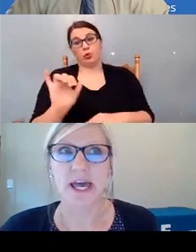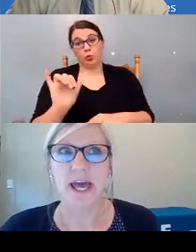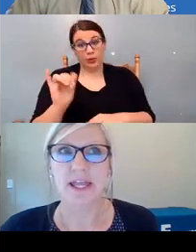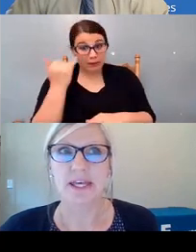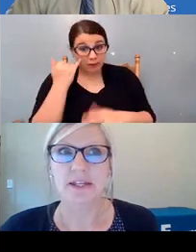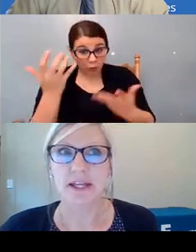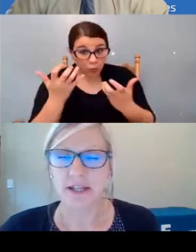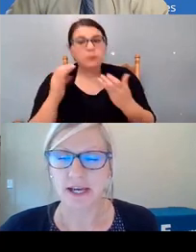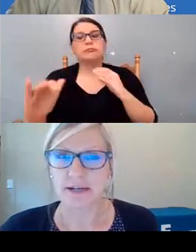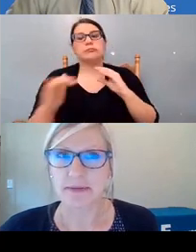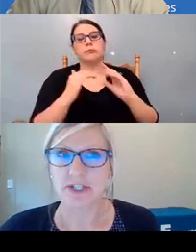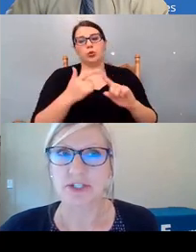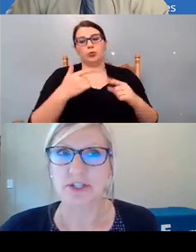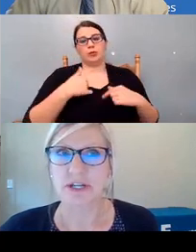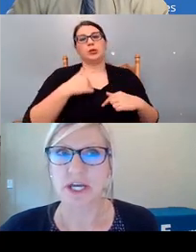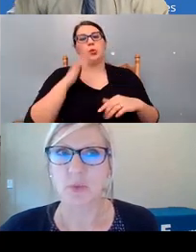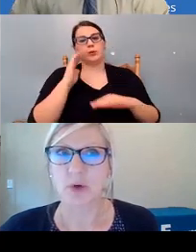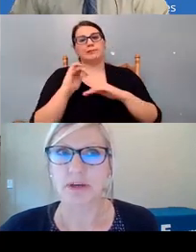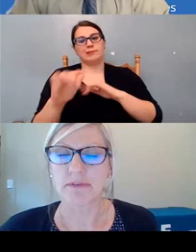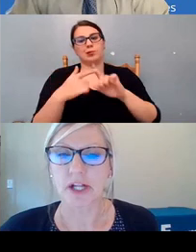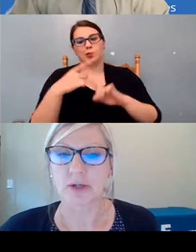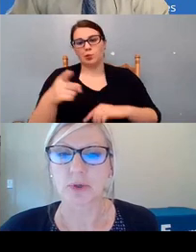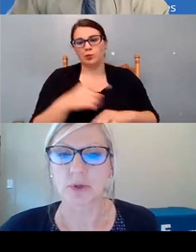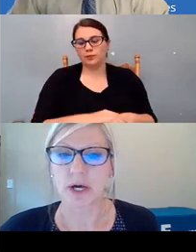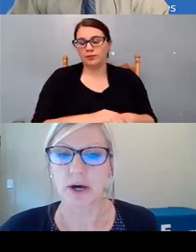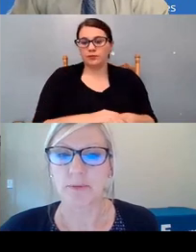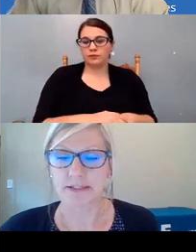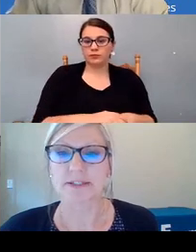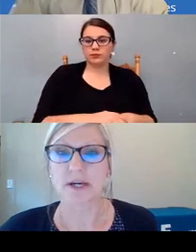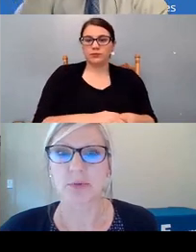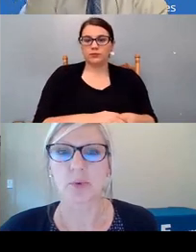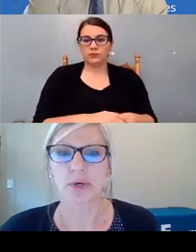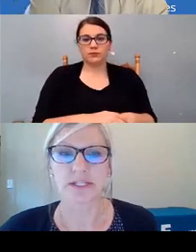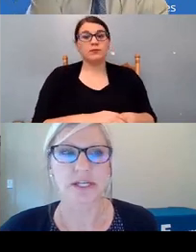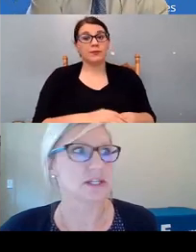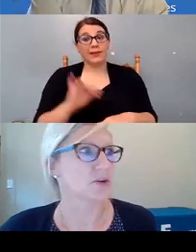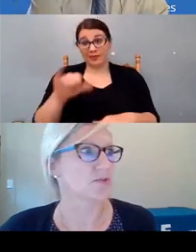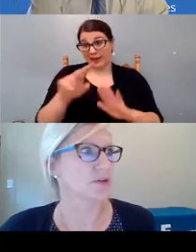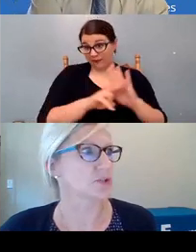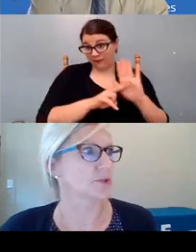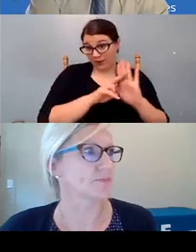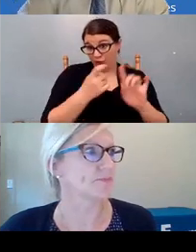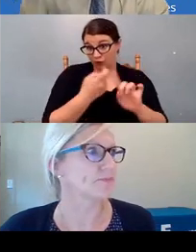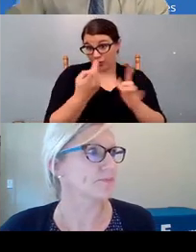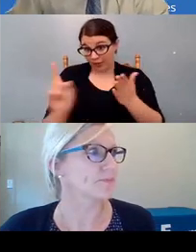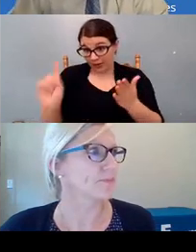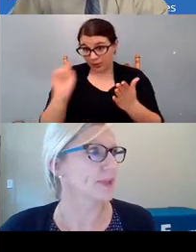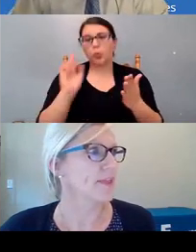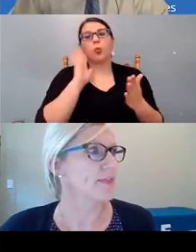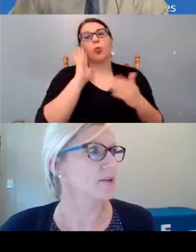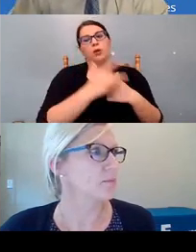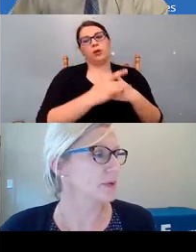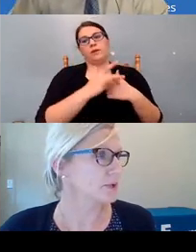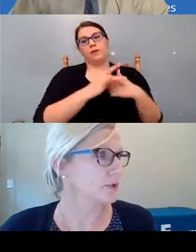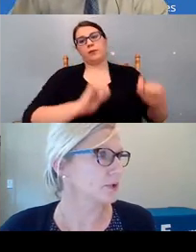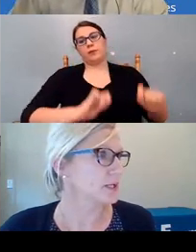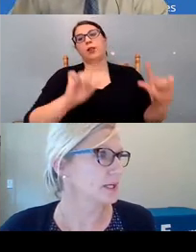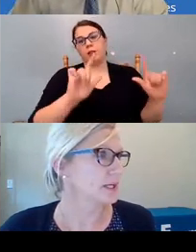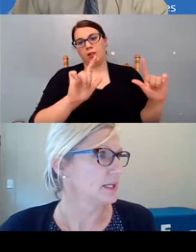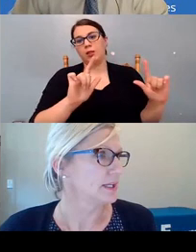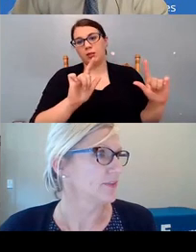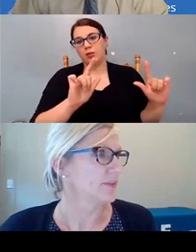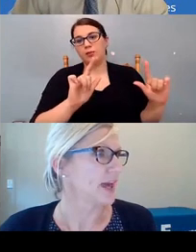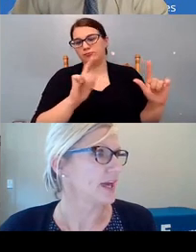that. And then, like I mentioned, the video will be available at some point in the near future. And then